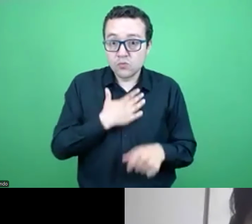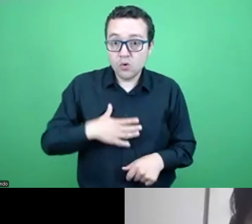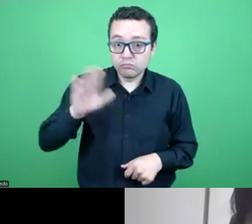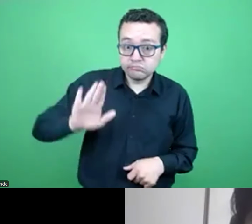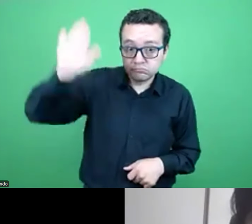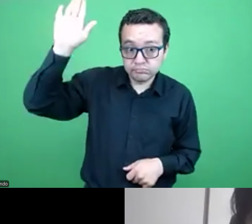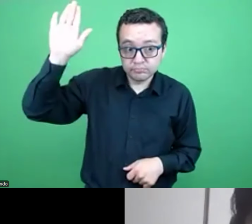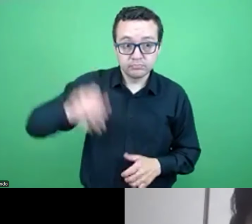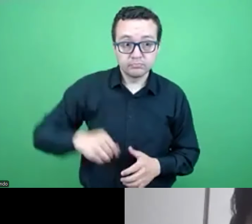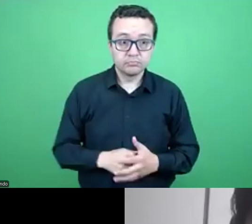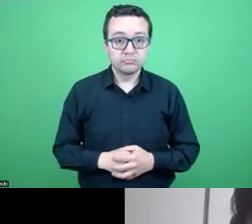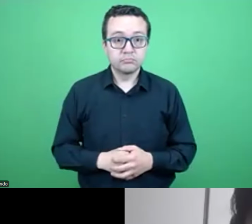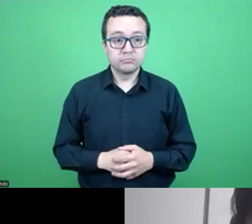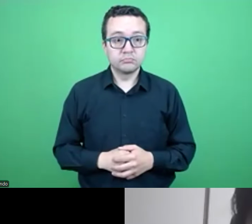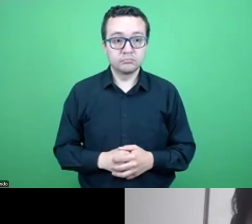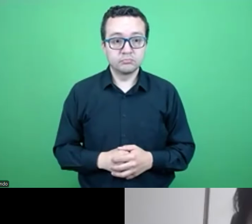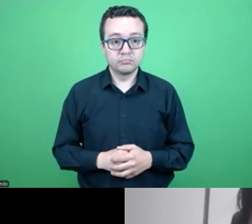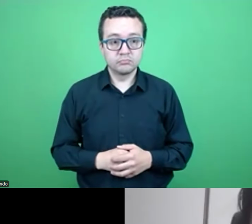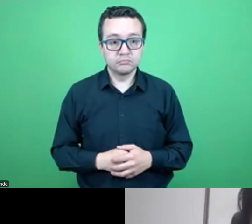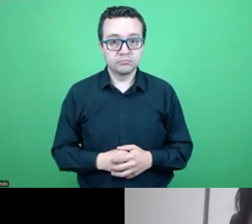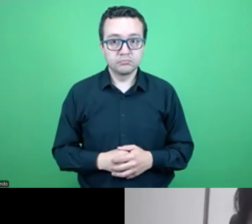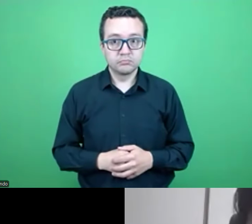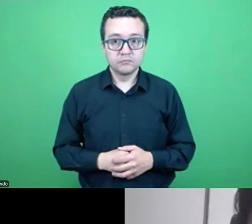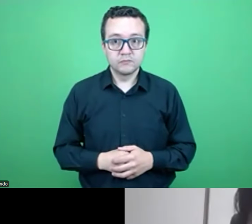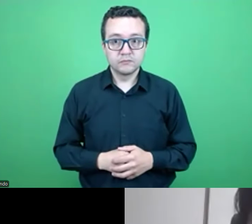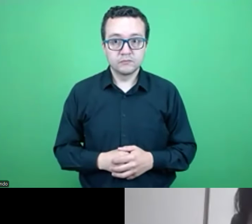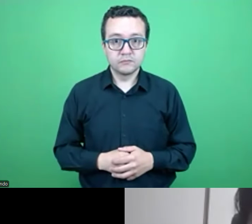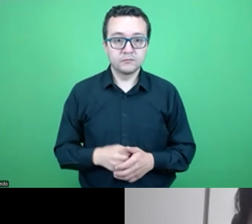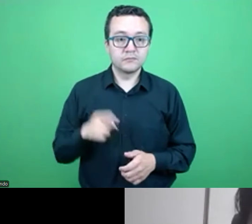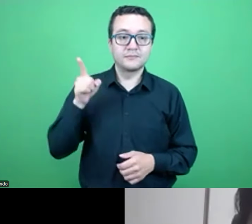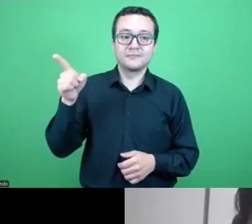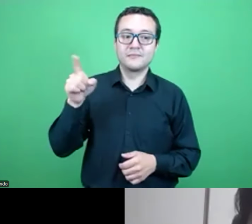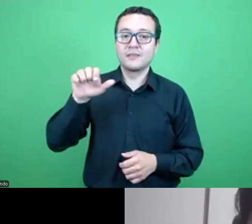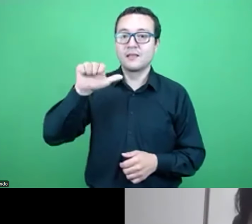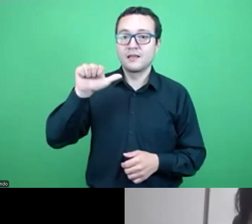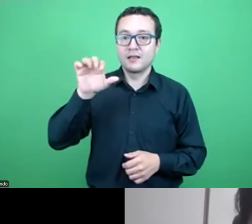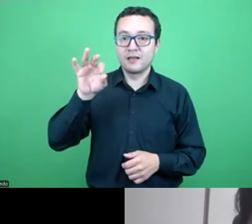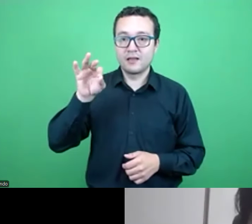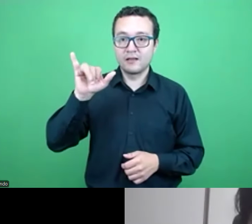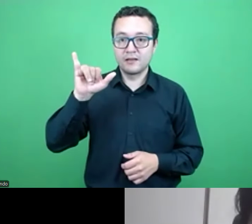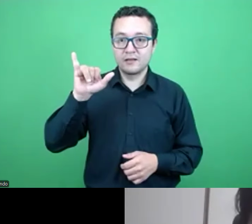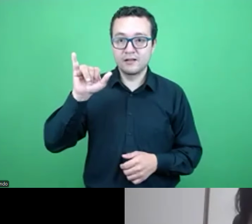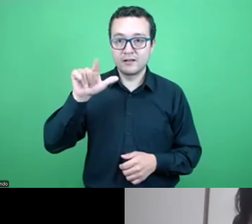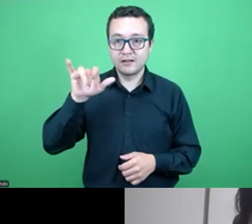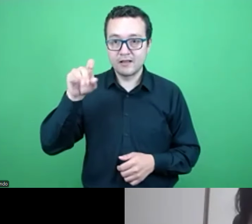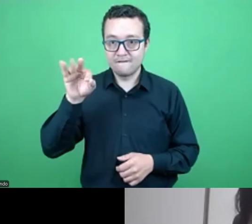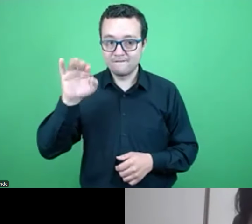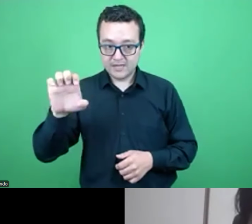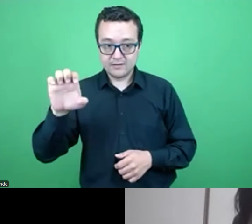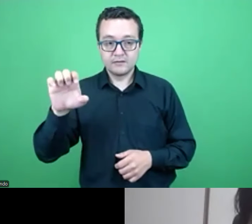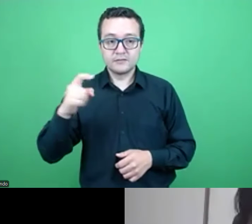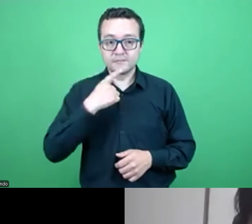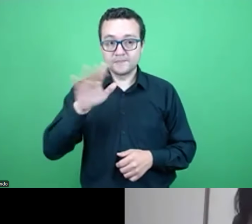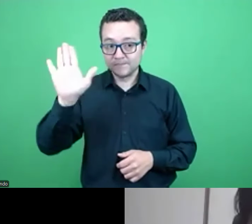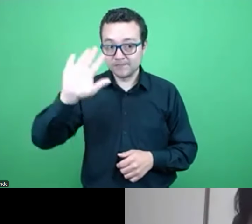Hi, can you able to hear me? Yes, Yes, we I am can. able to hear you. Okay, yeah. I was about to answer